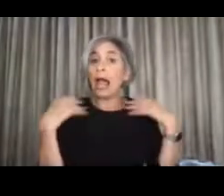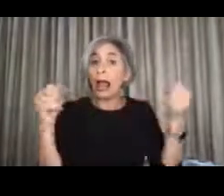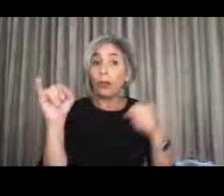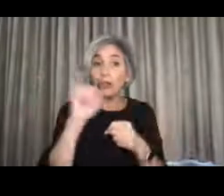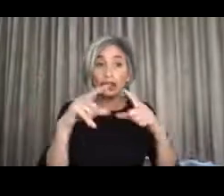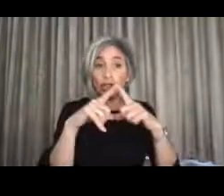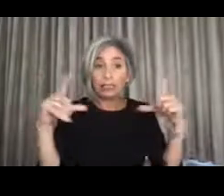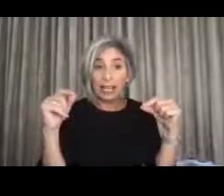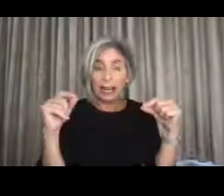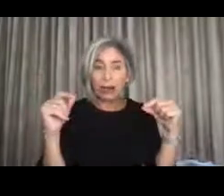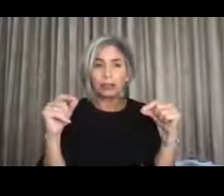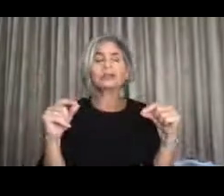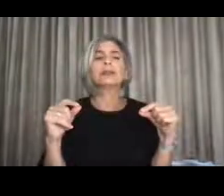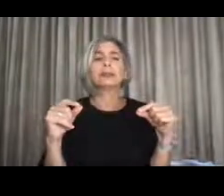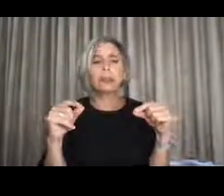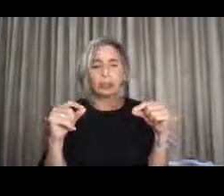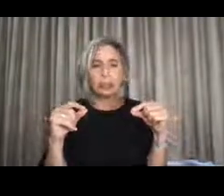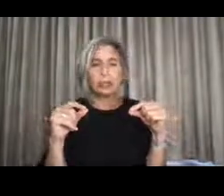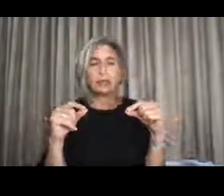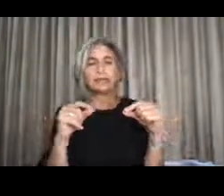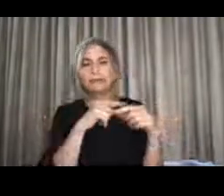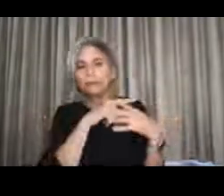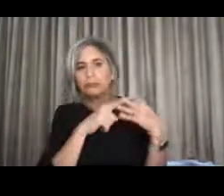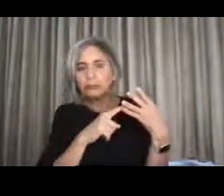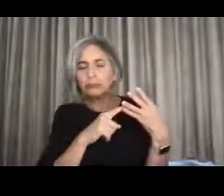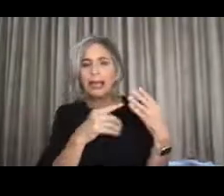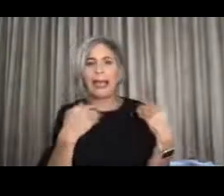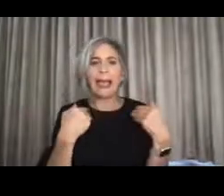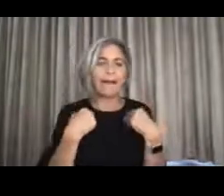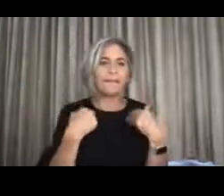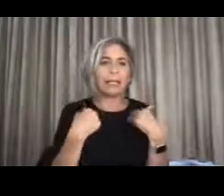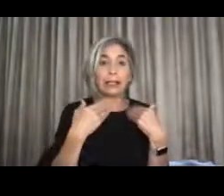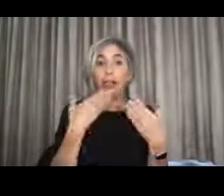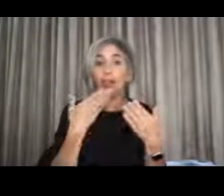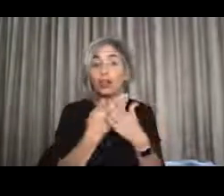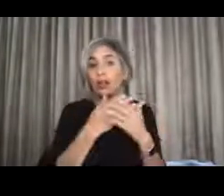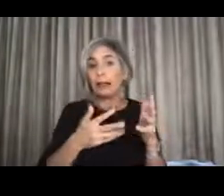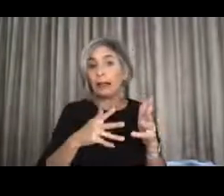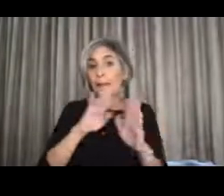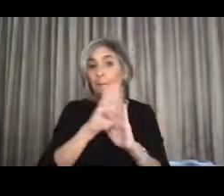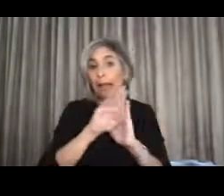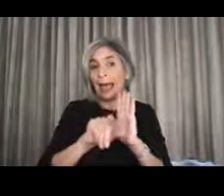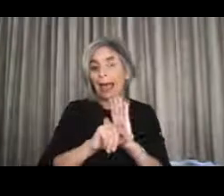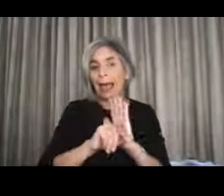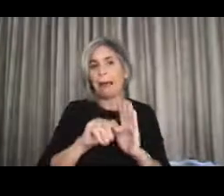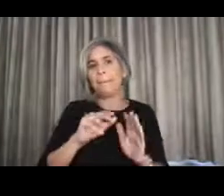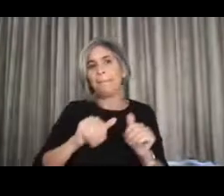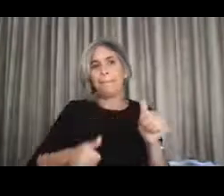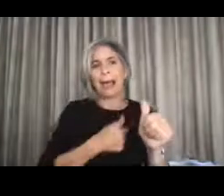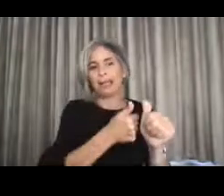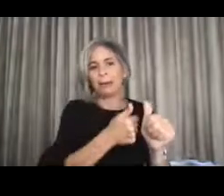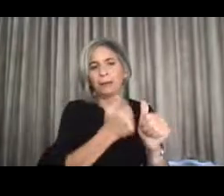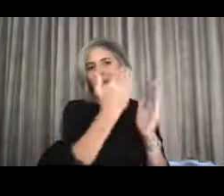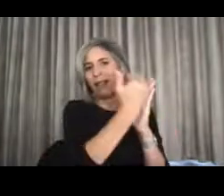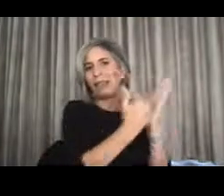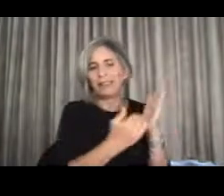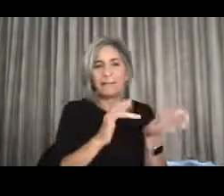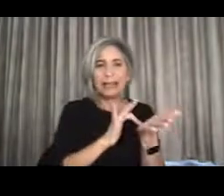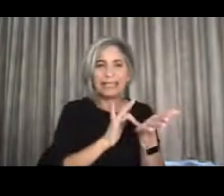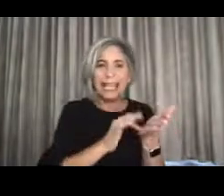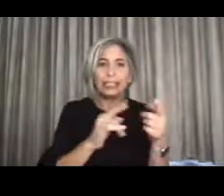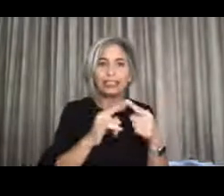well as copies of your insurance policies, having good backups of all of your lists of medications, birth certificates, other